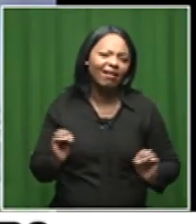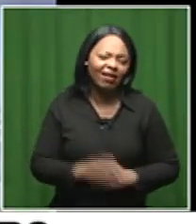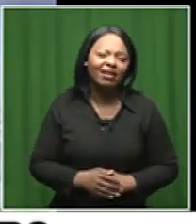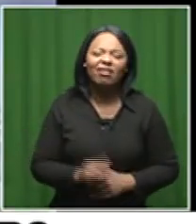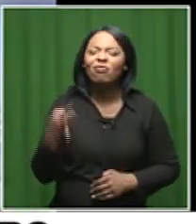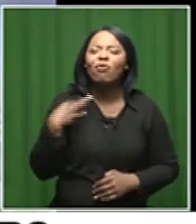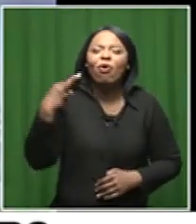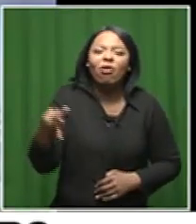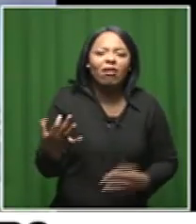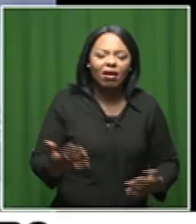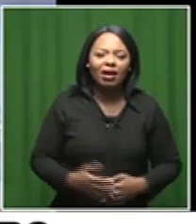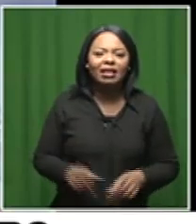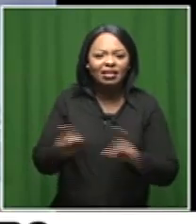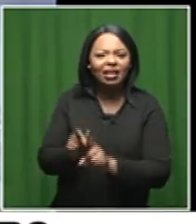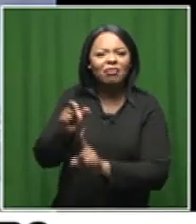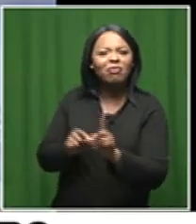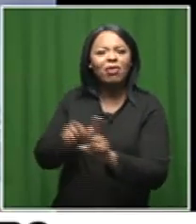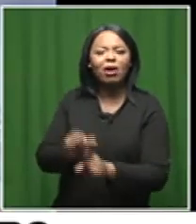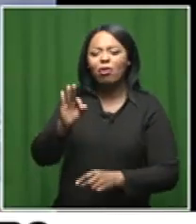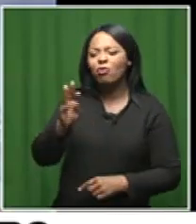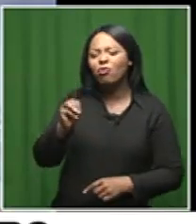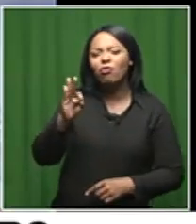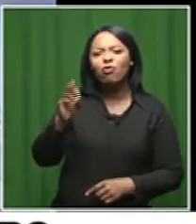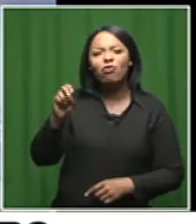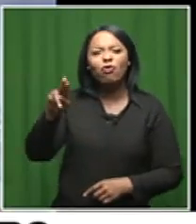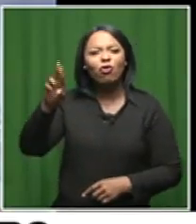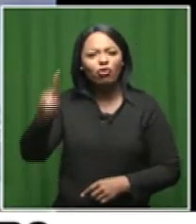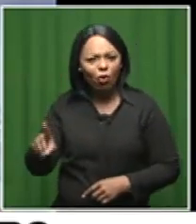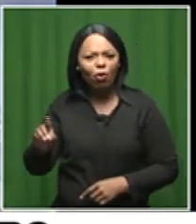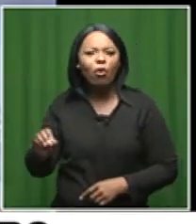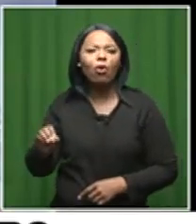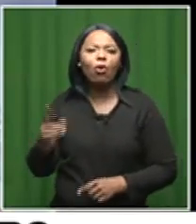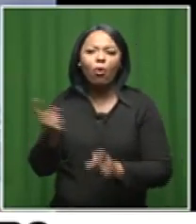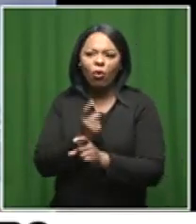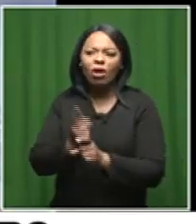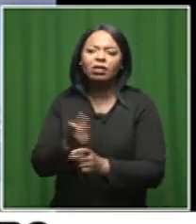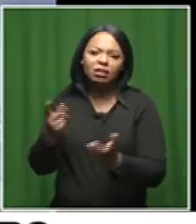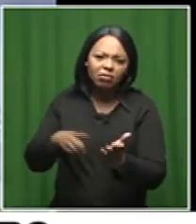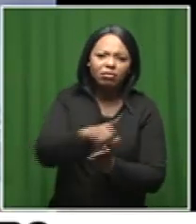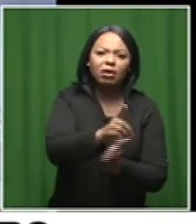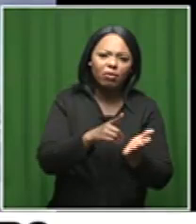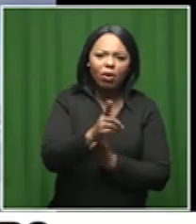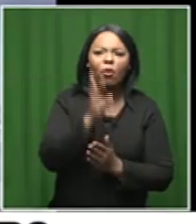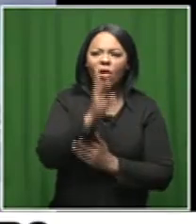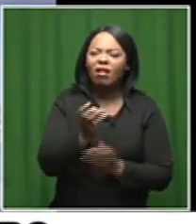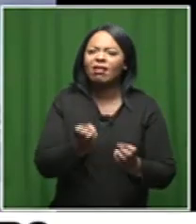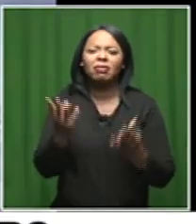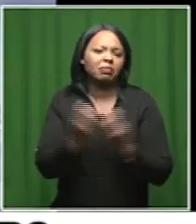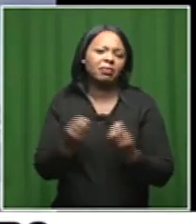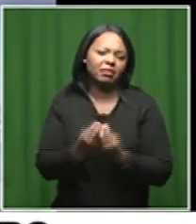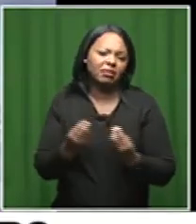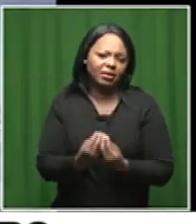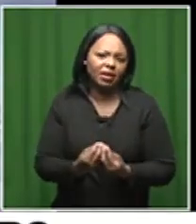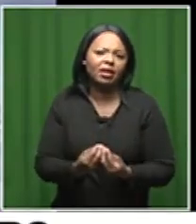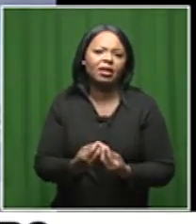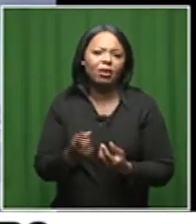even if you reach Mfundo's stage where you're donating, we would fully reimburse you for all your expenses. So I